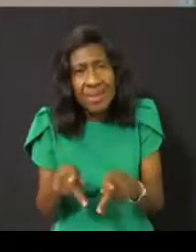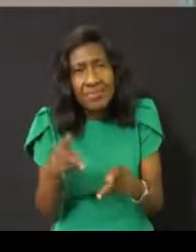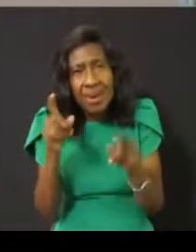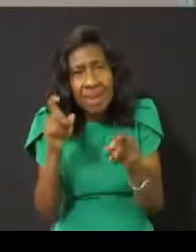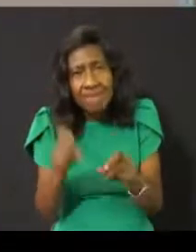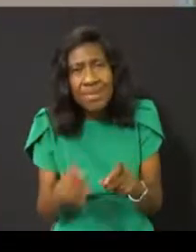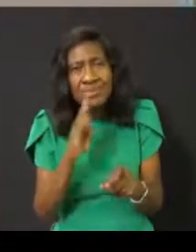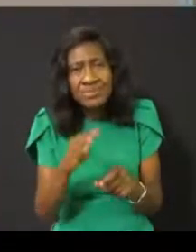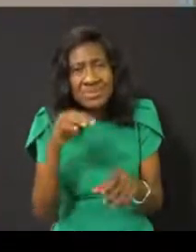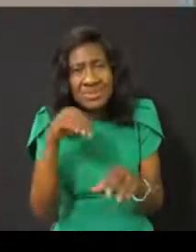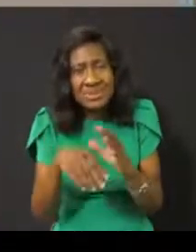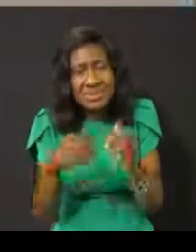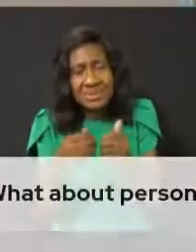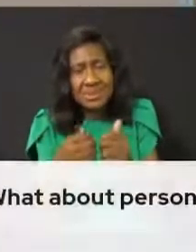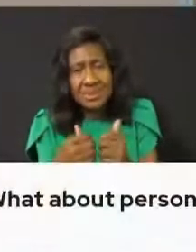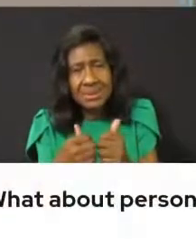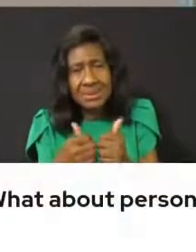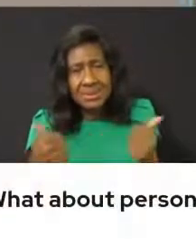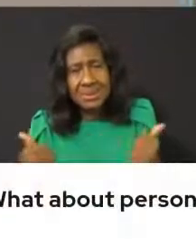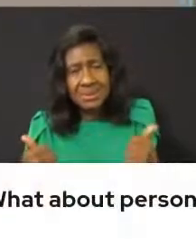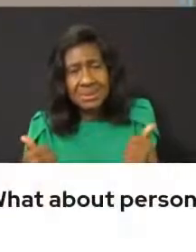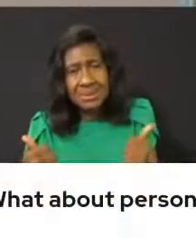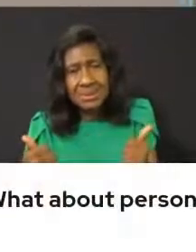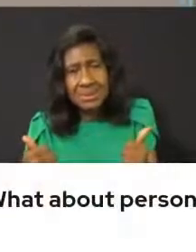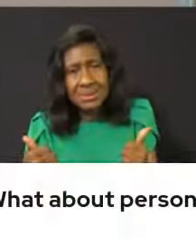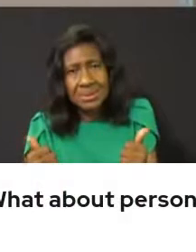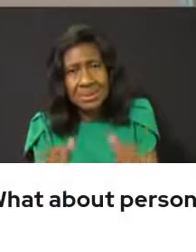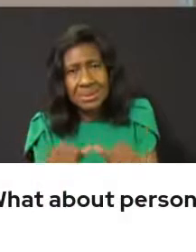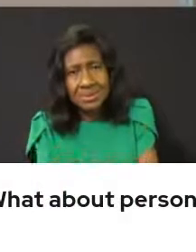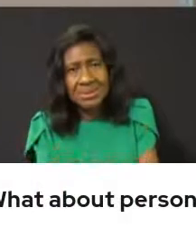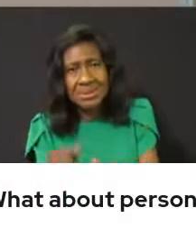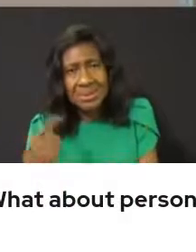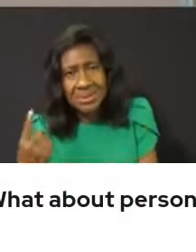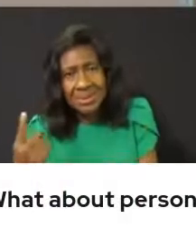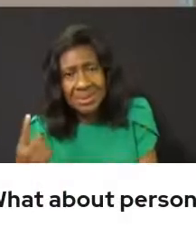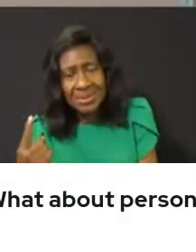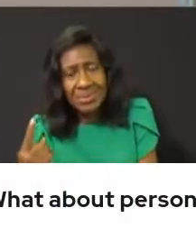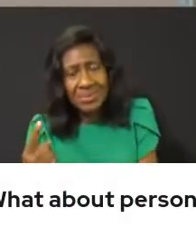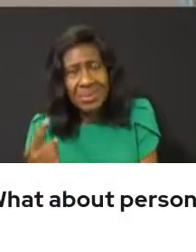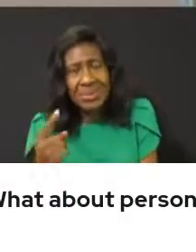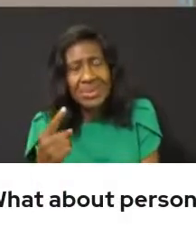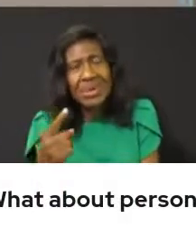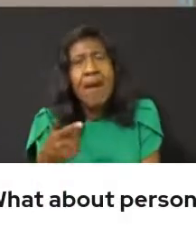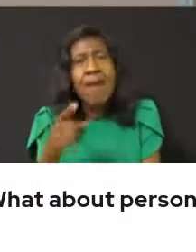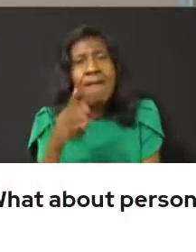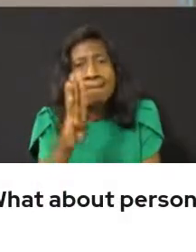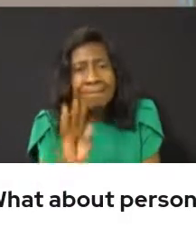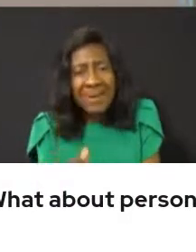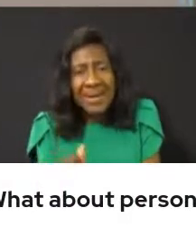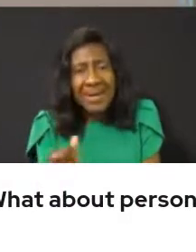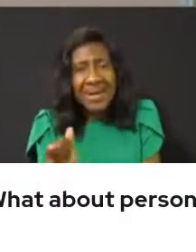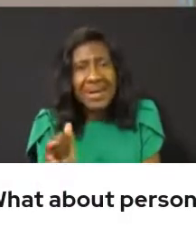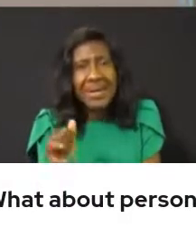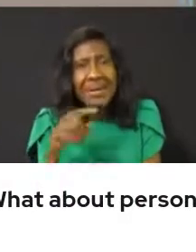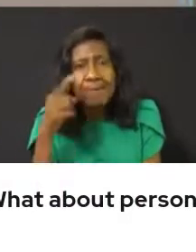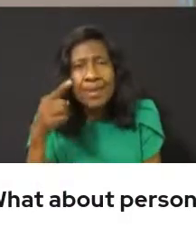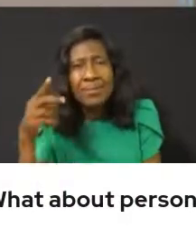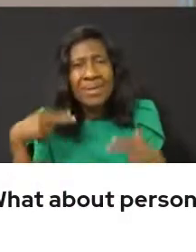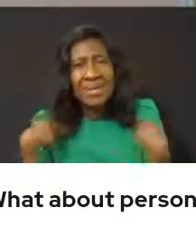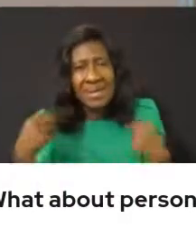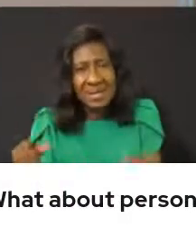in isolation, but as directed by public health. Persons must be a person who is in